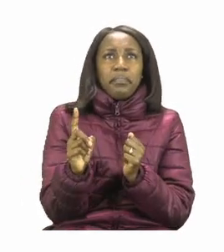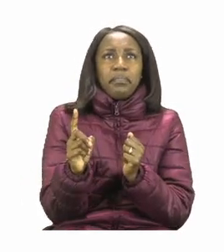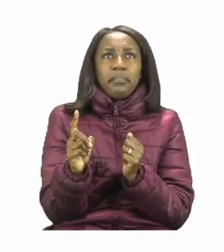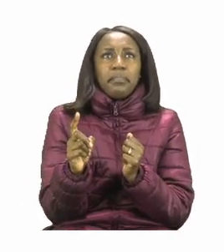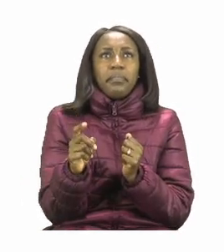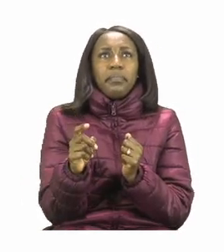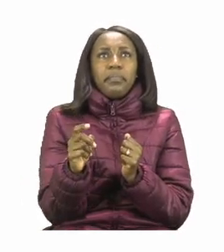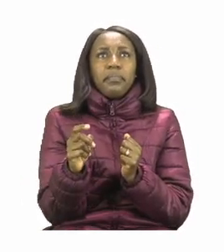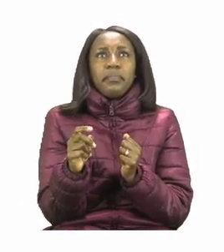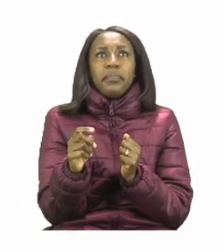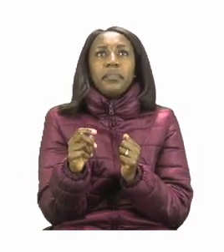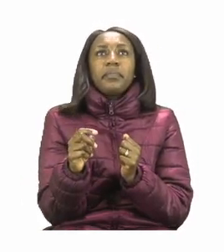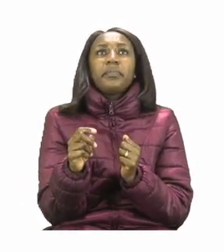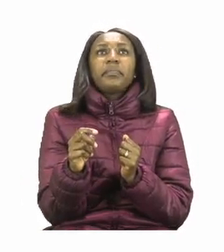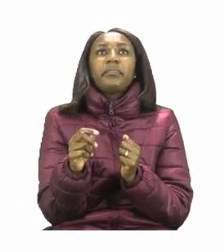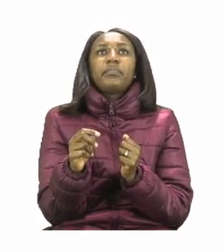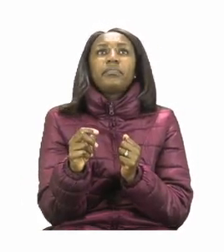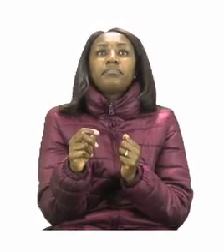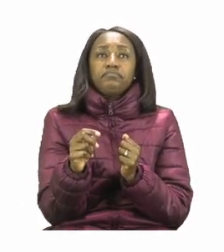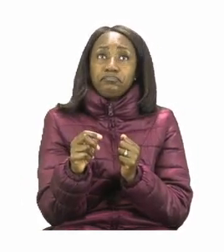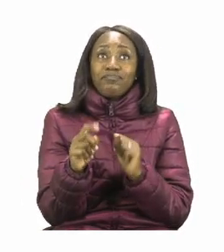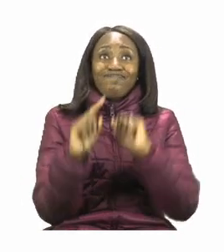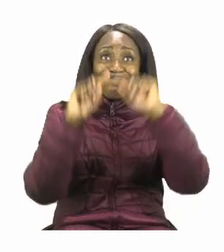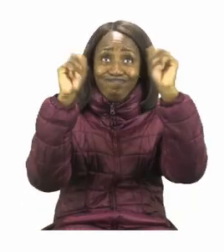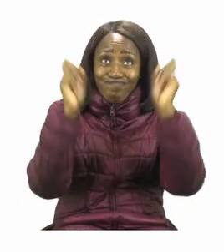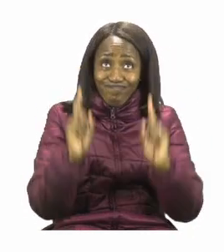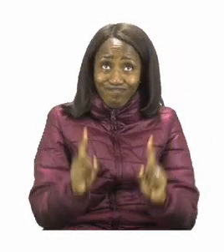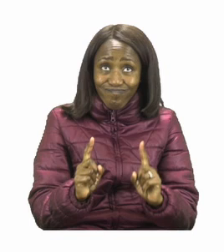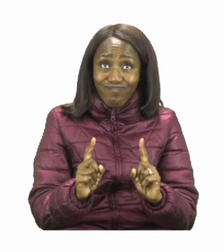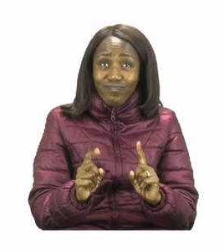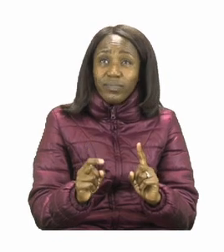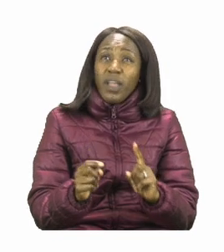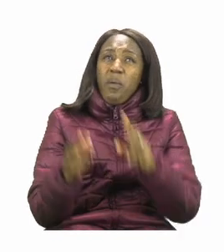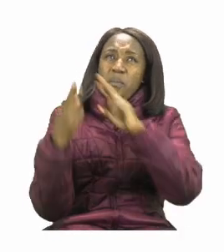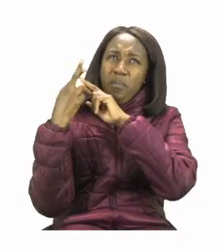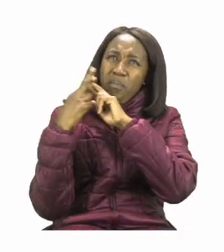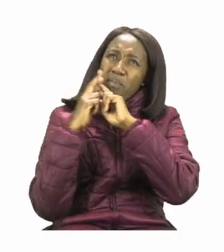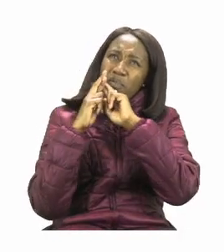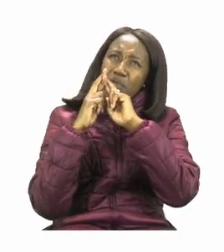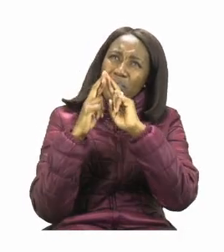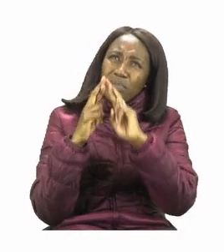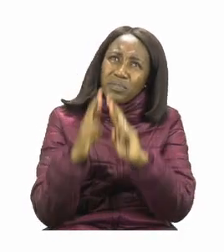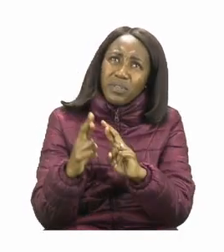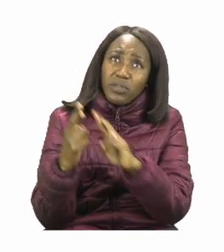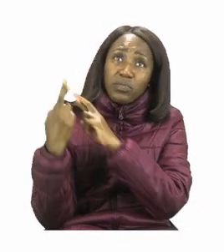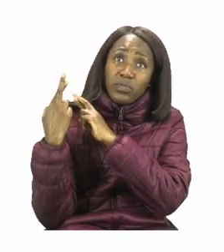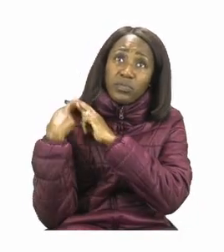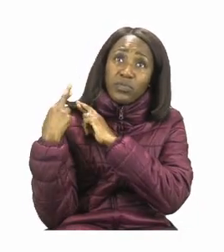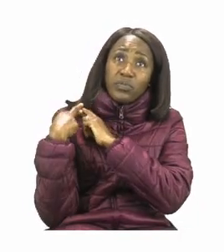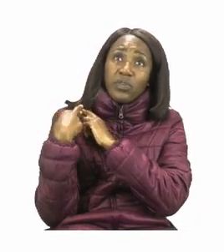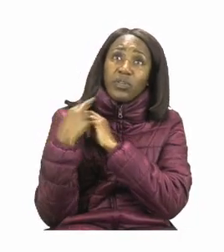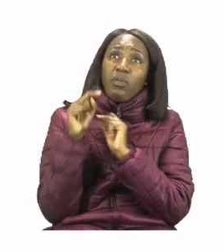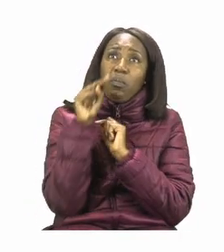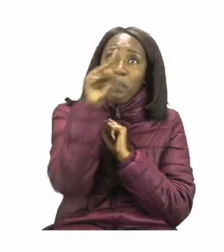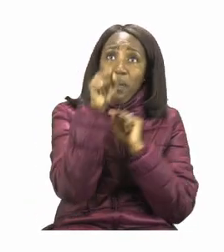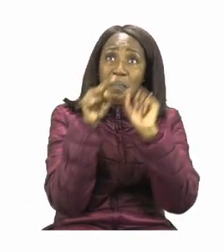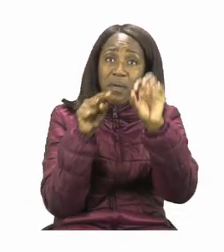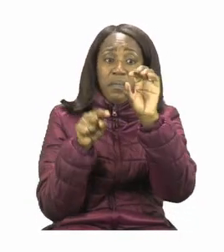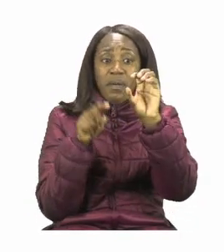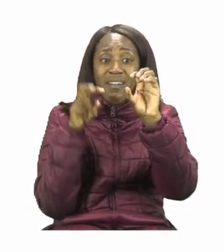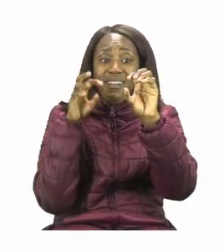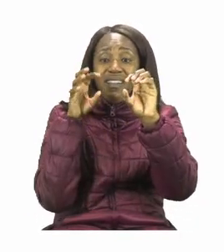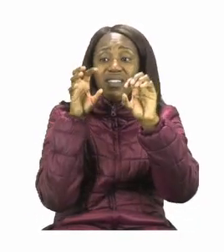Be respectful of electricity and never touch a socket with